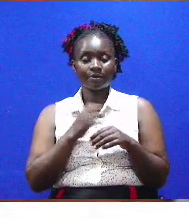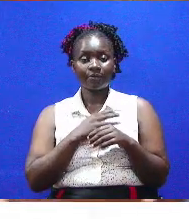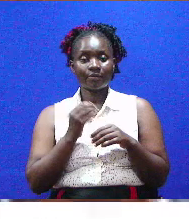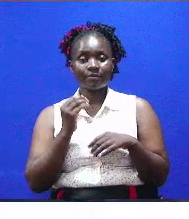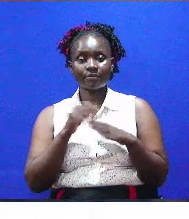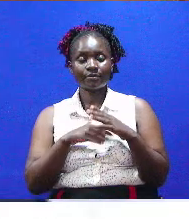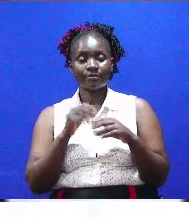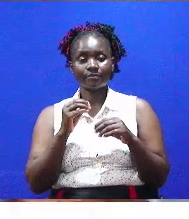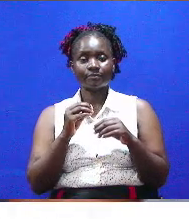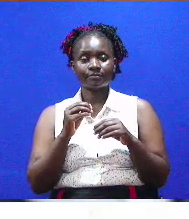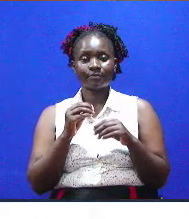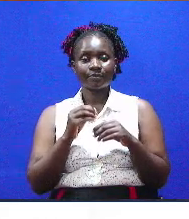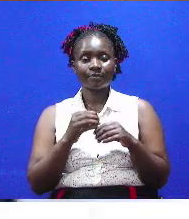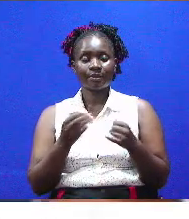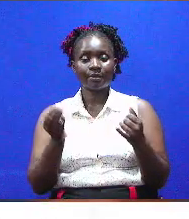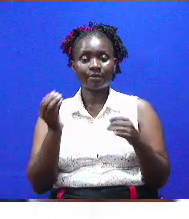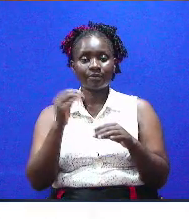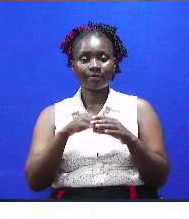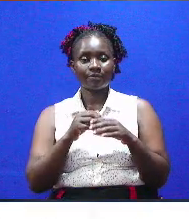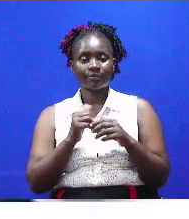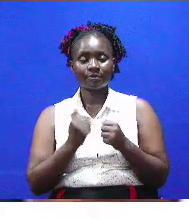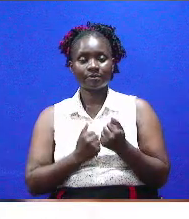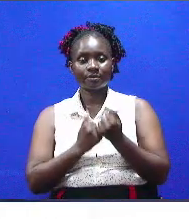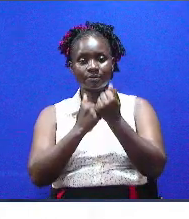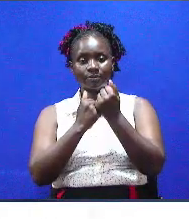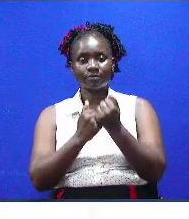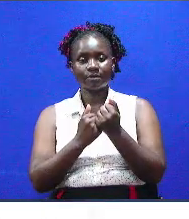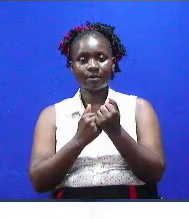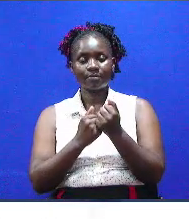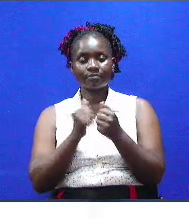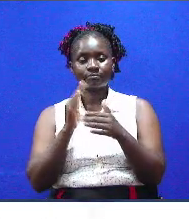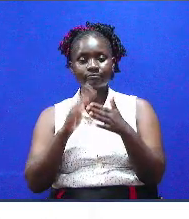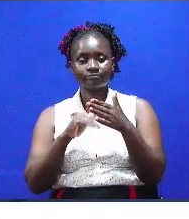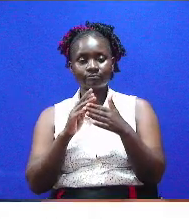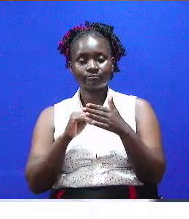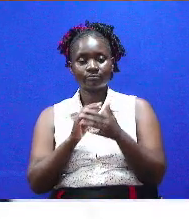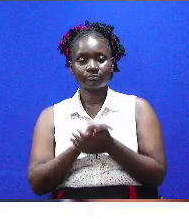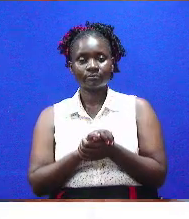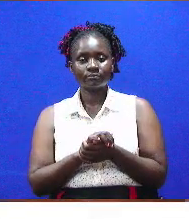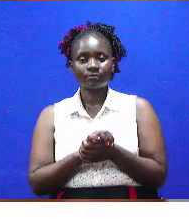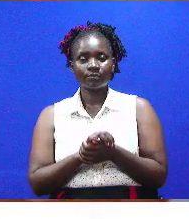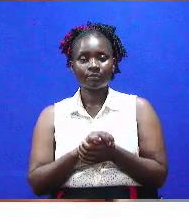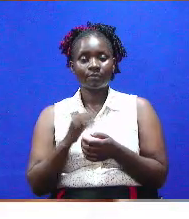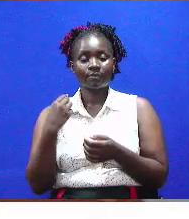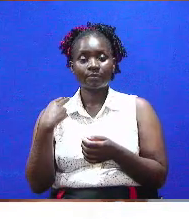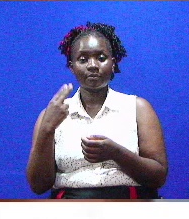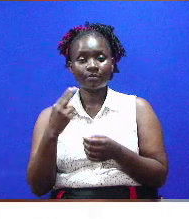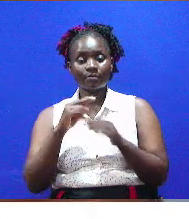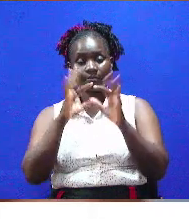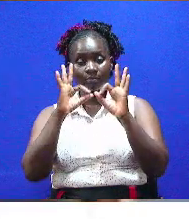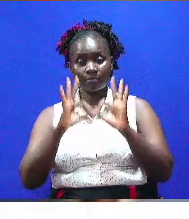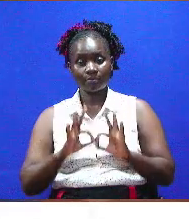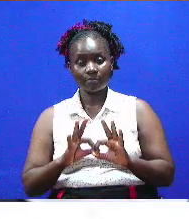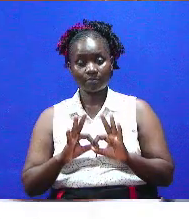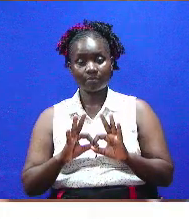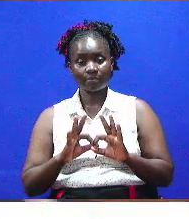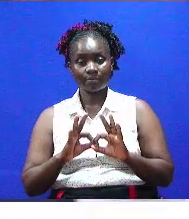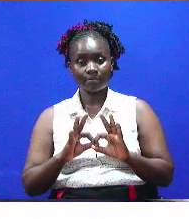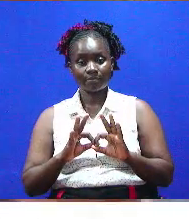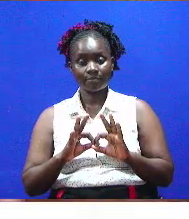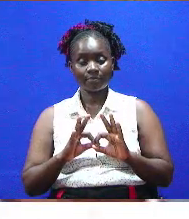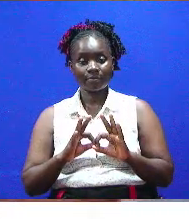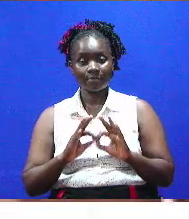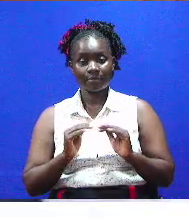instead invest in supporting production. The second fundamental intervention was to